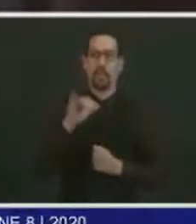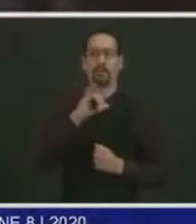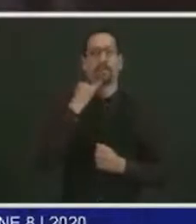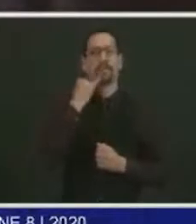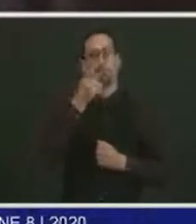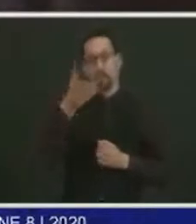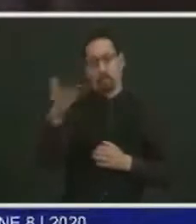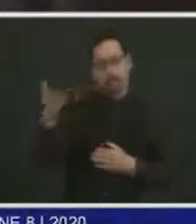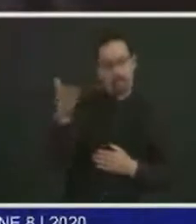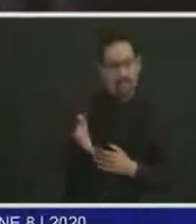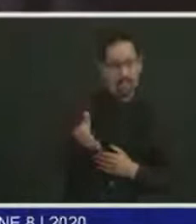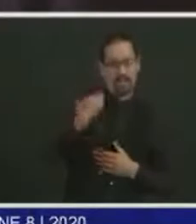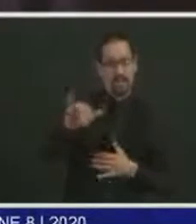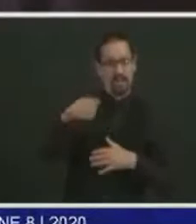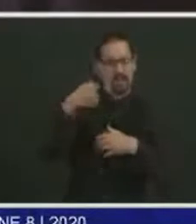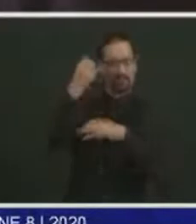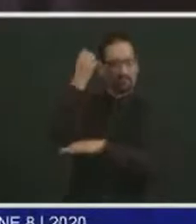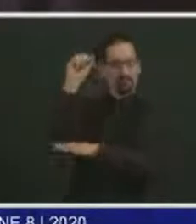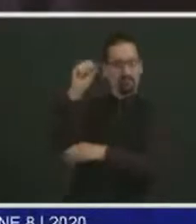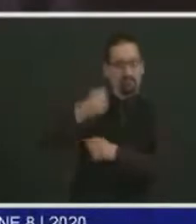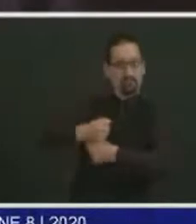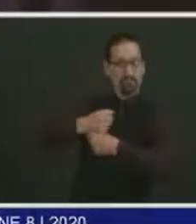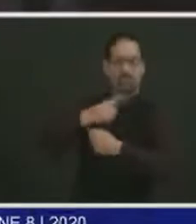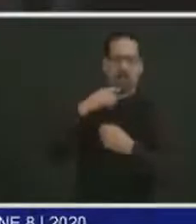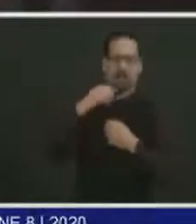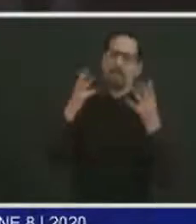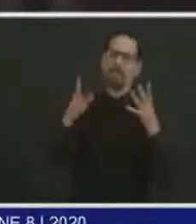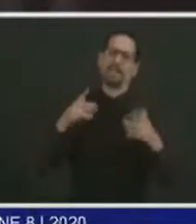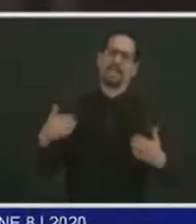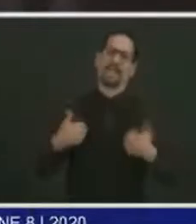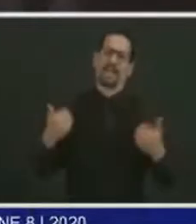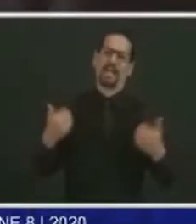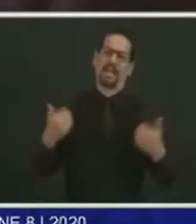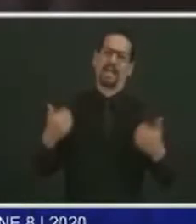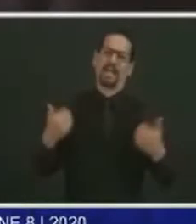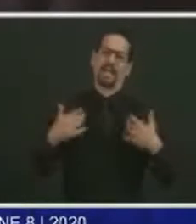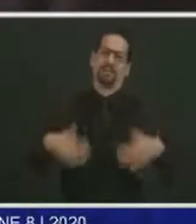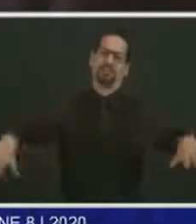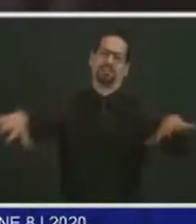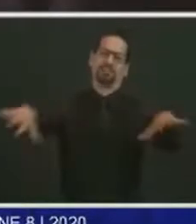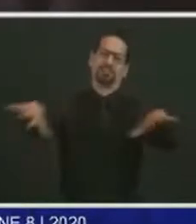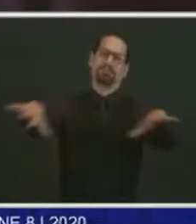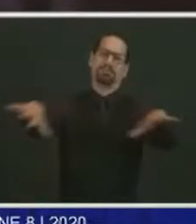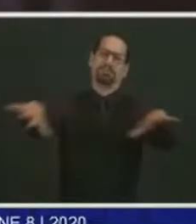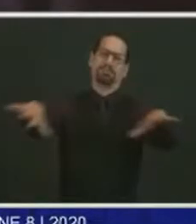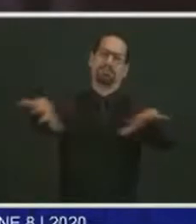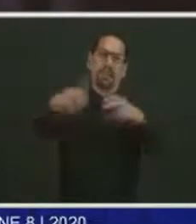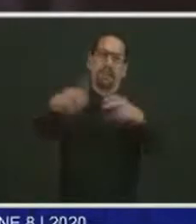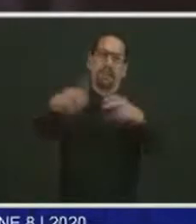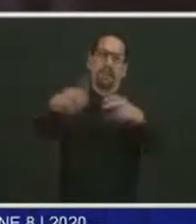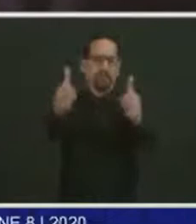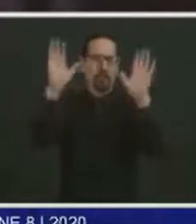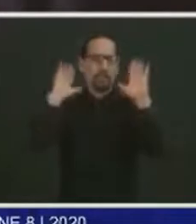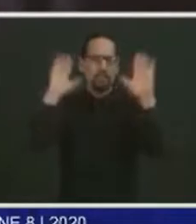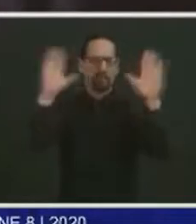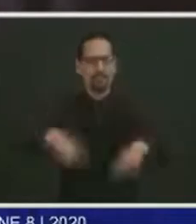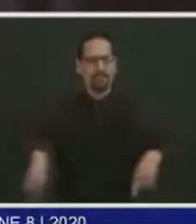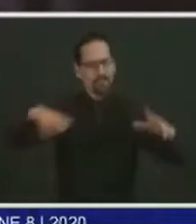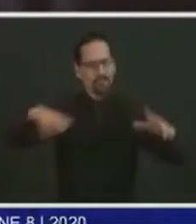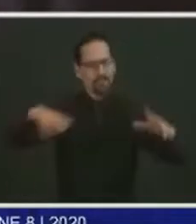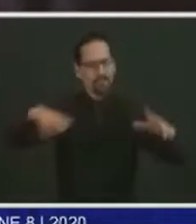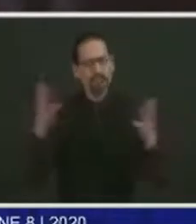and I know there were a lot of young people there, which is great. It's always interesting and hopeful to see you come out and take a